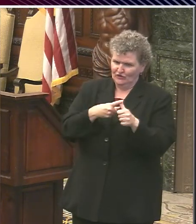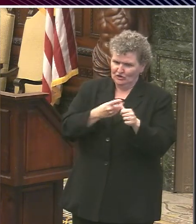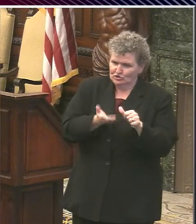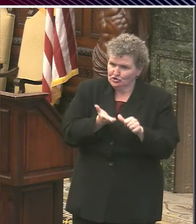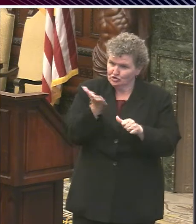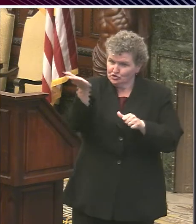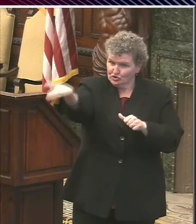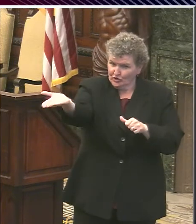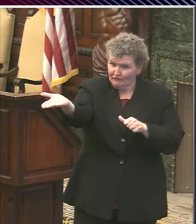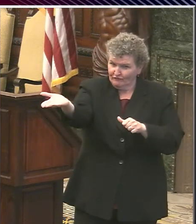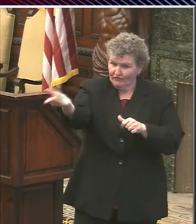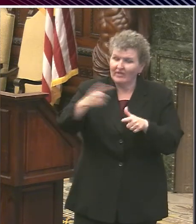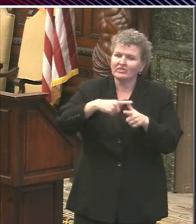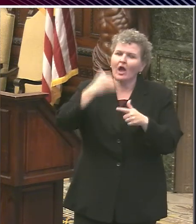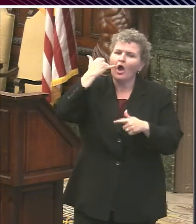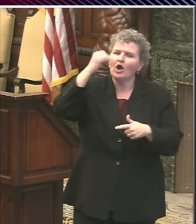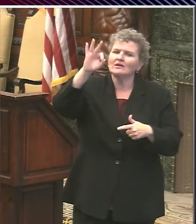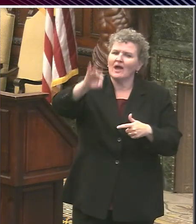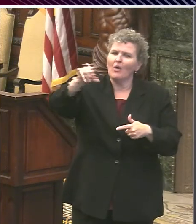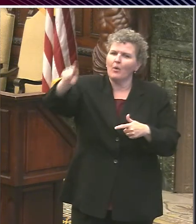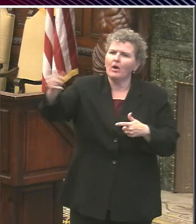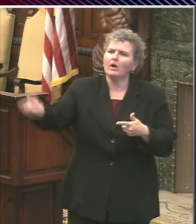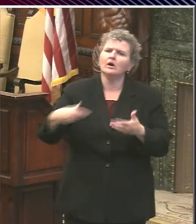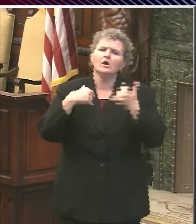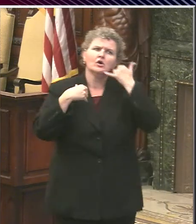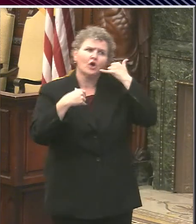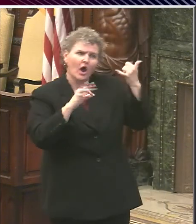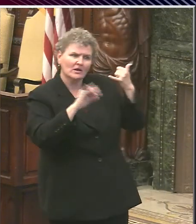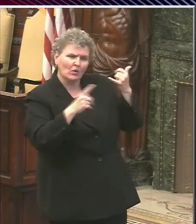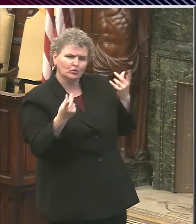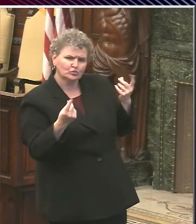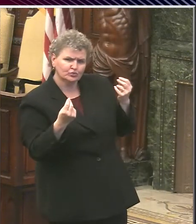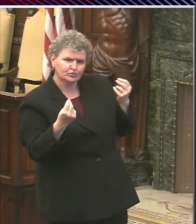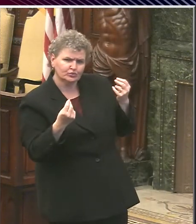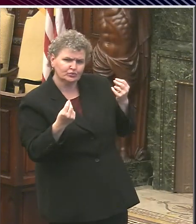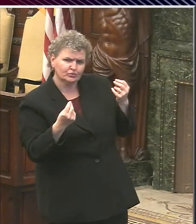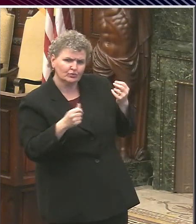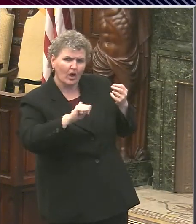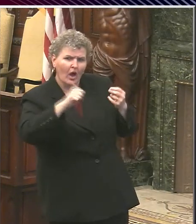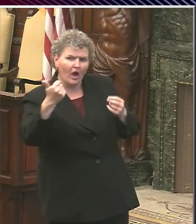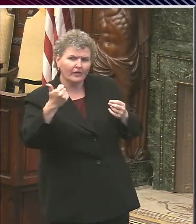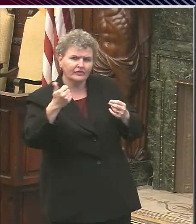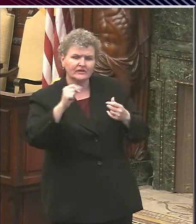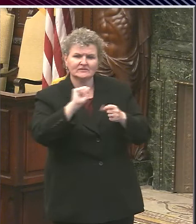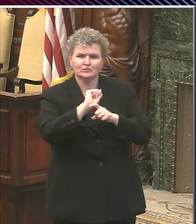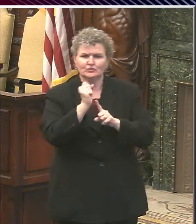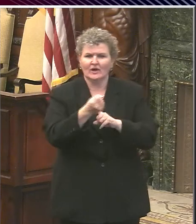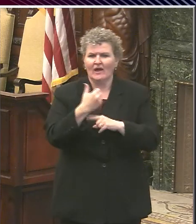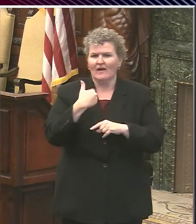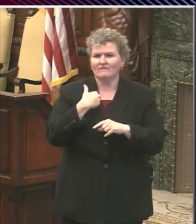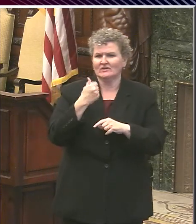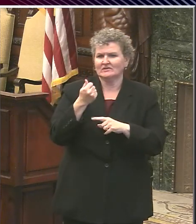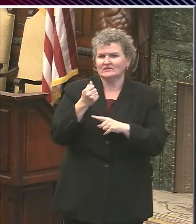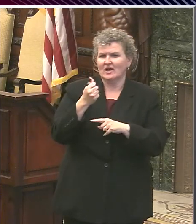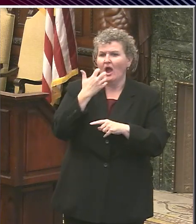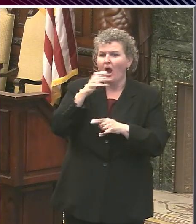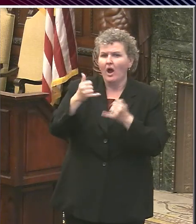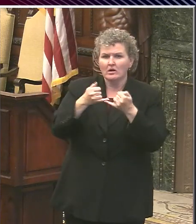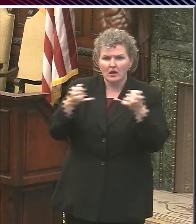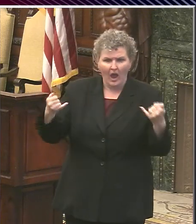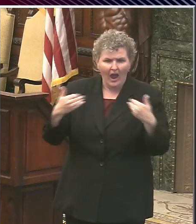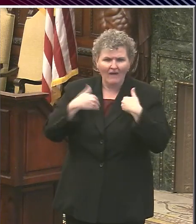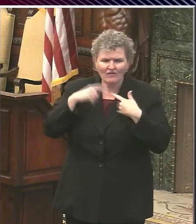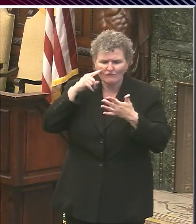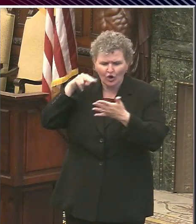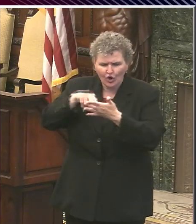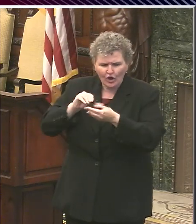call 911. And in other cases, we have a tenant hotline, and I'll look up the number and we'll put